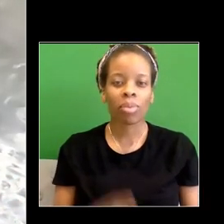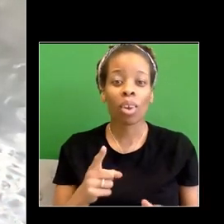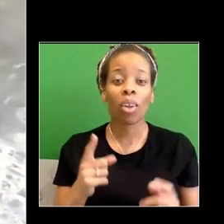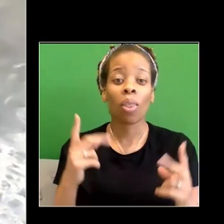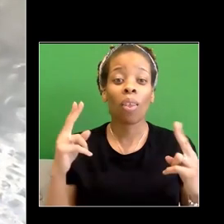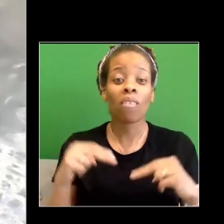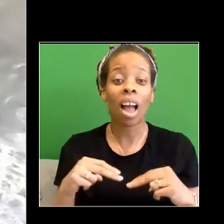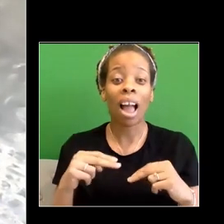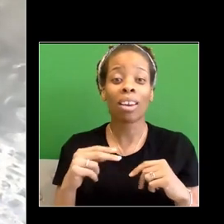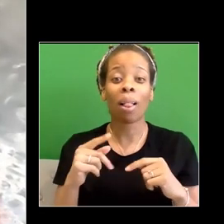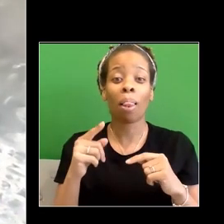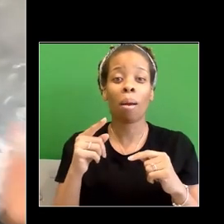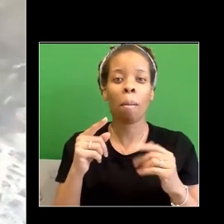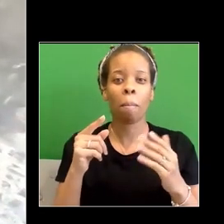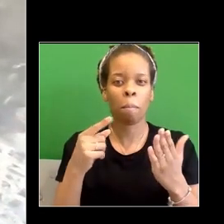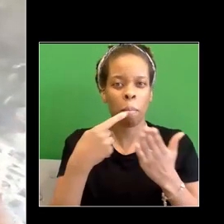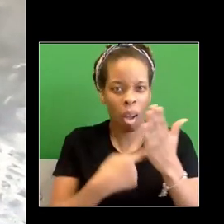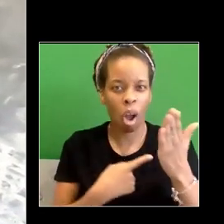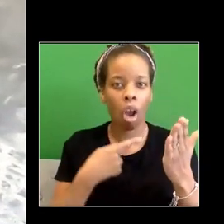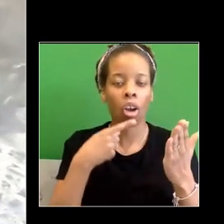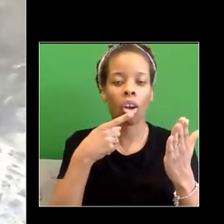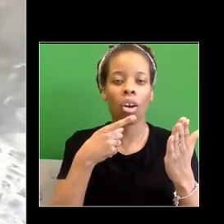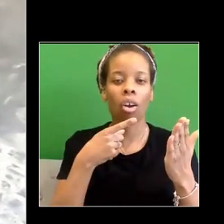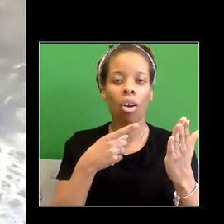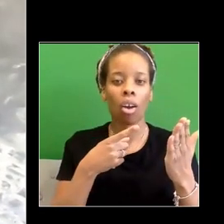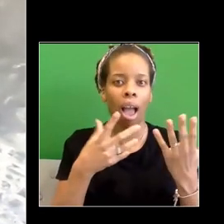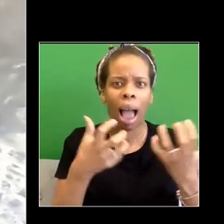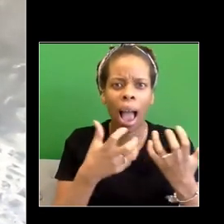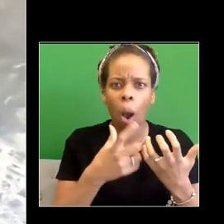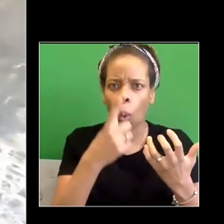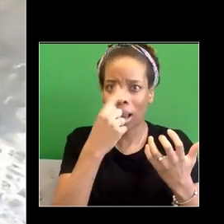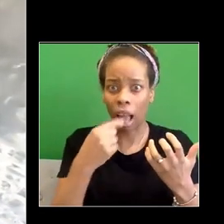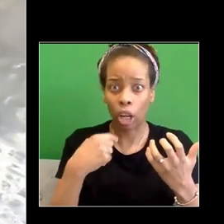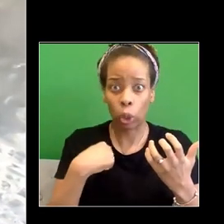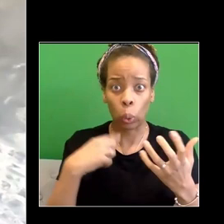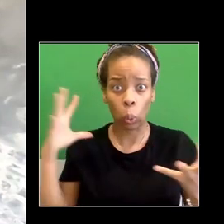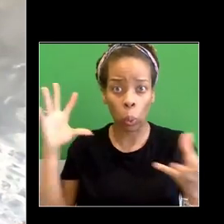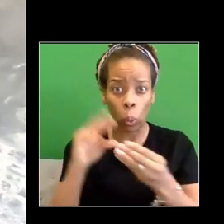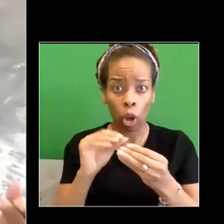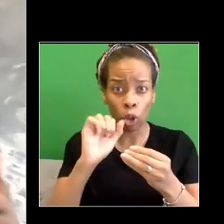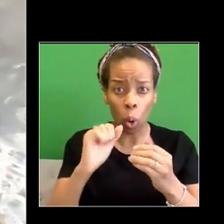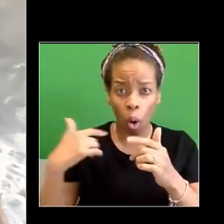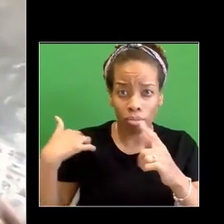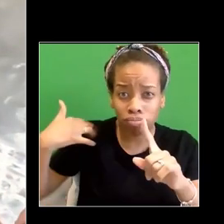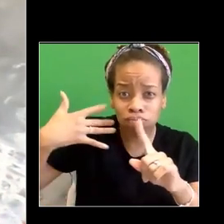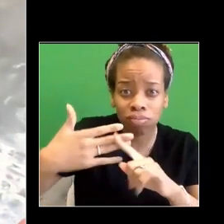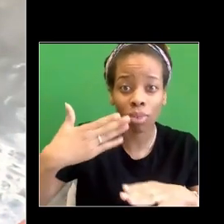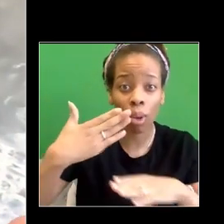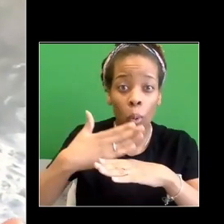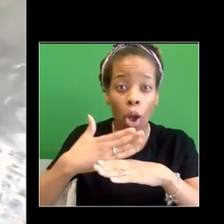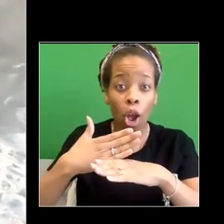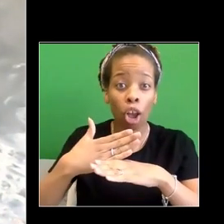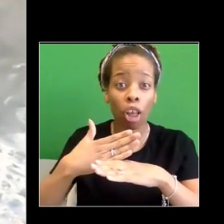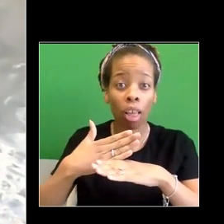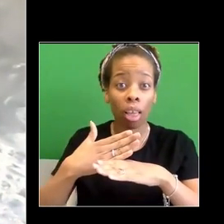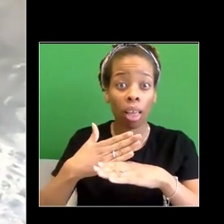do these titles create, and how across now these two decades of work do they allow us to